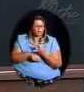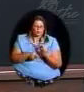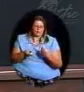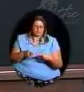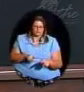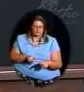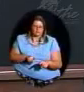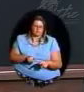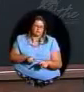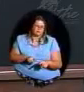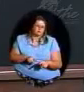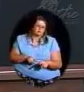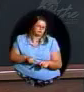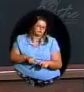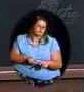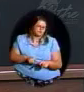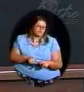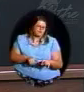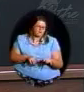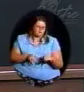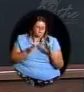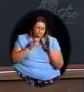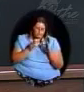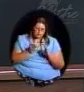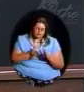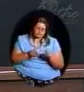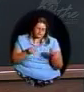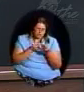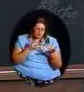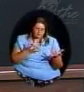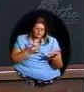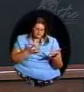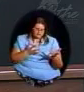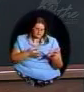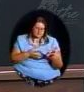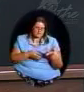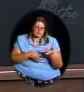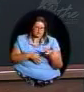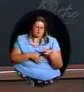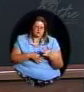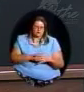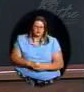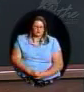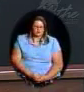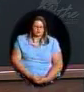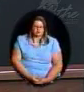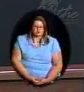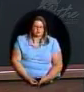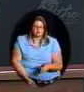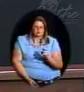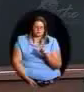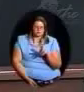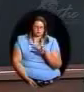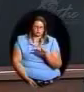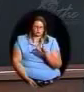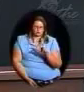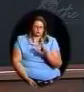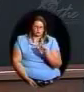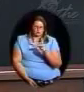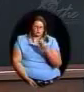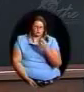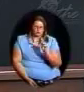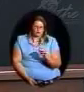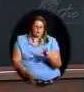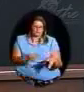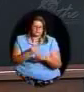doing. And looking at the data, and Dr. Graham's addition to our staff, she's our